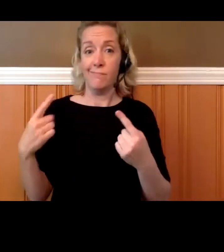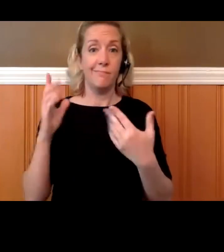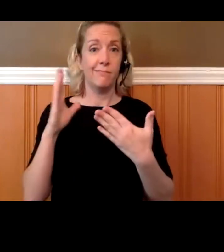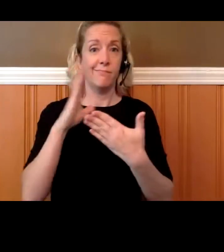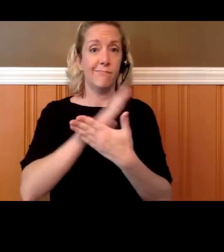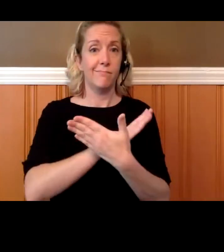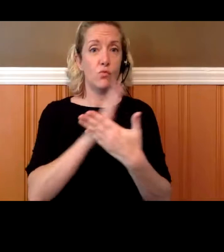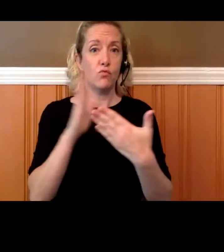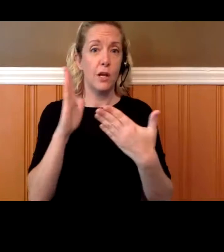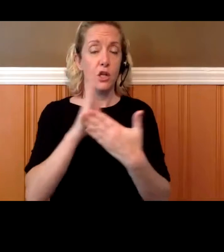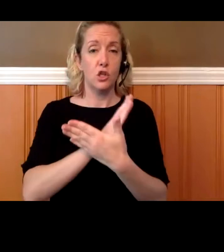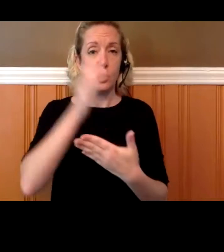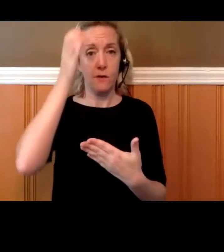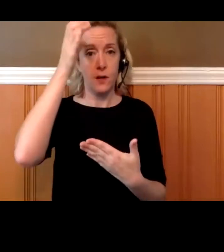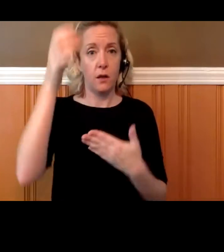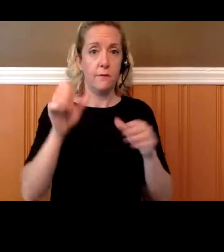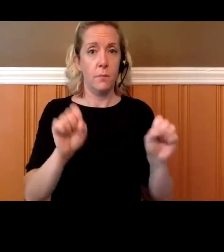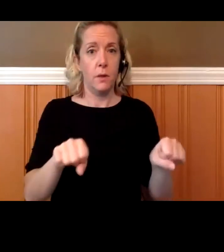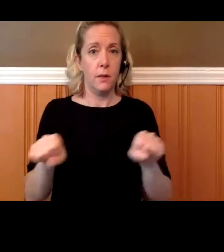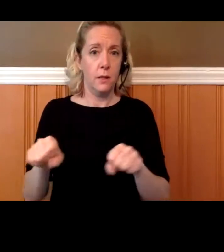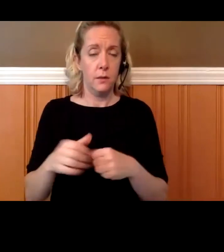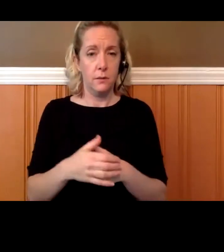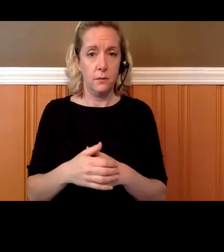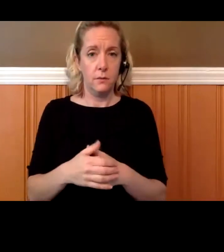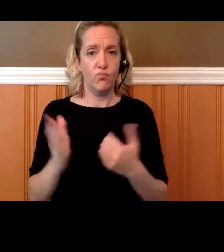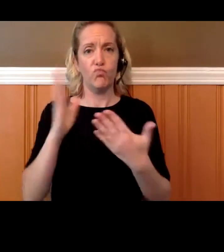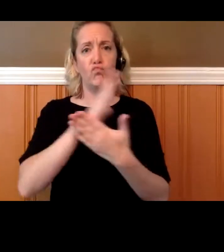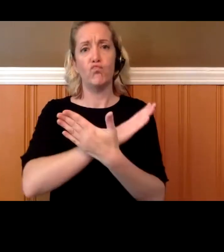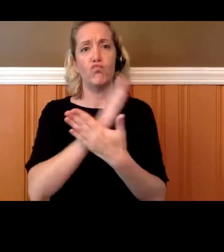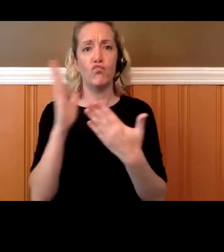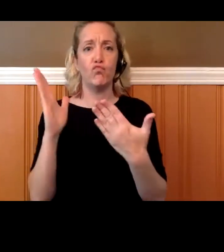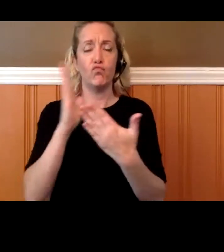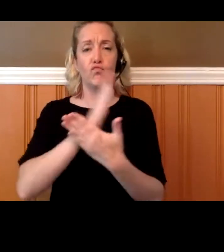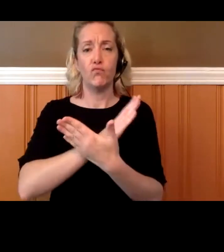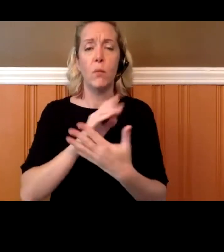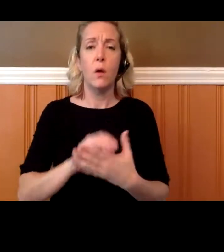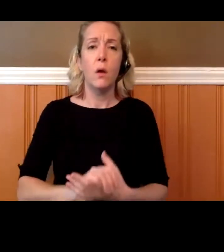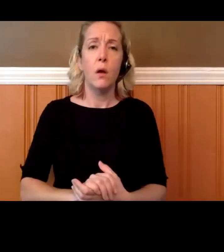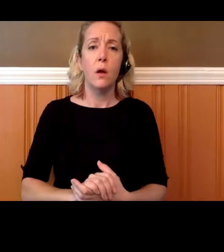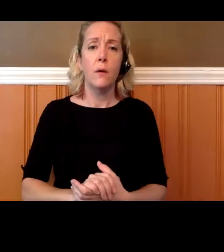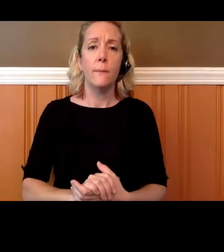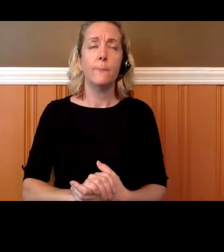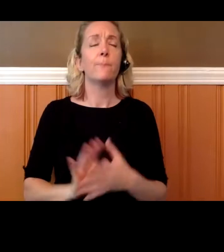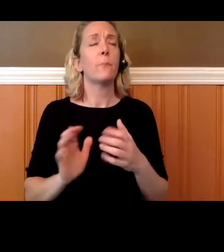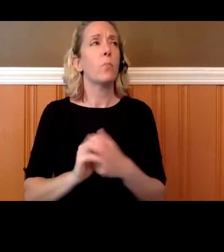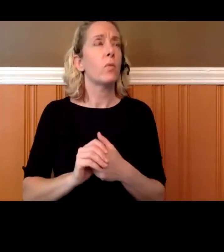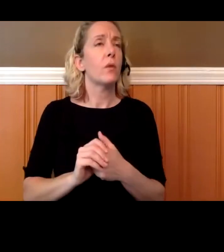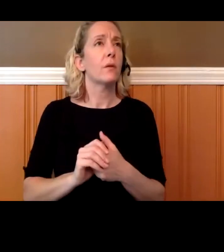limited cognitive ability. And to the degree, let me put it this,